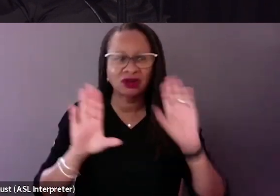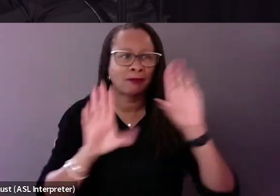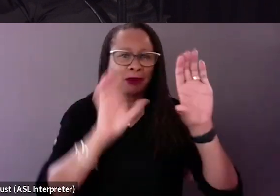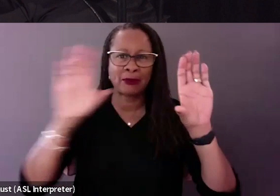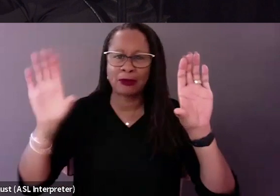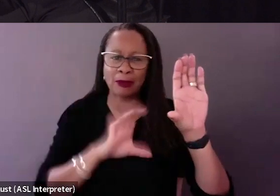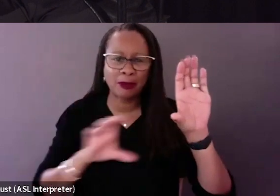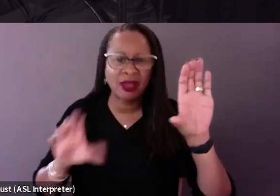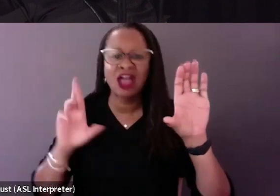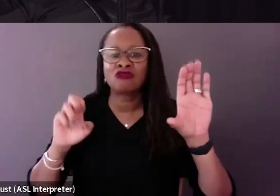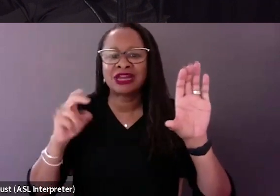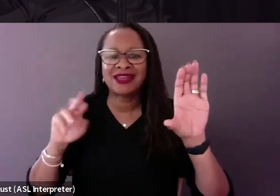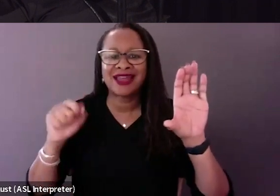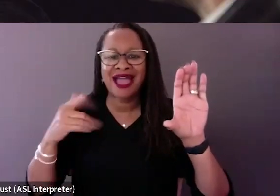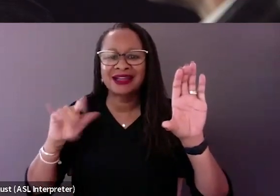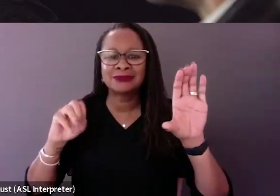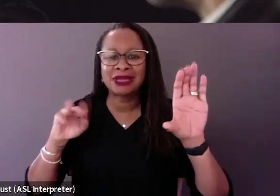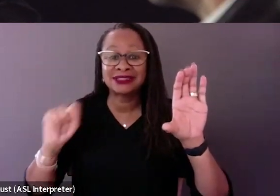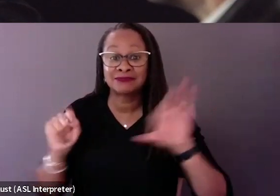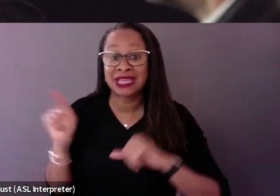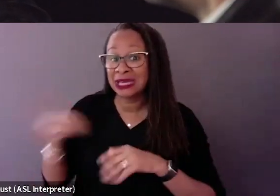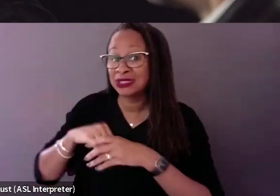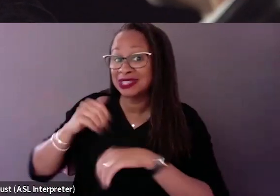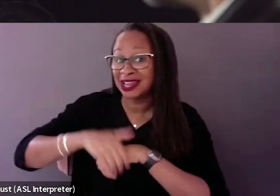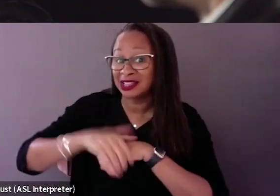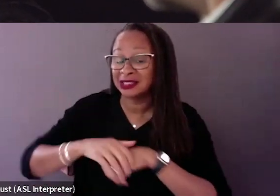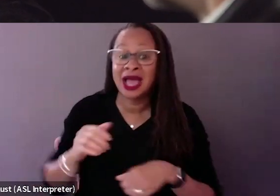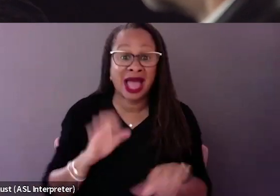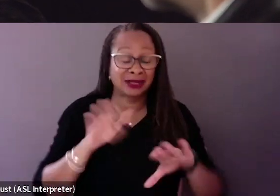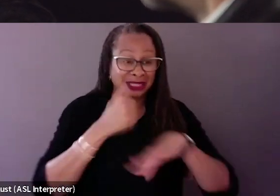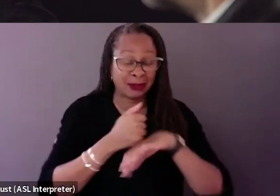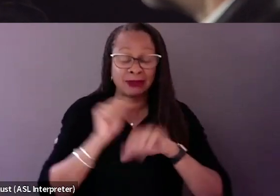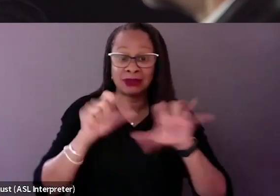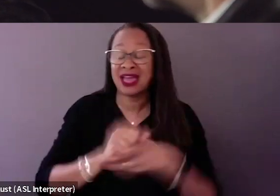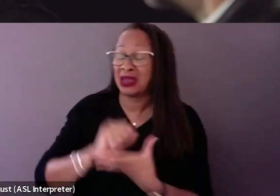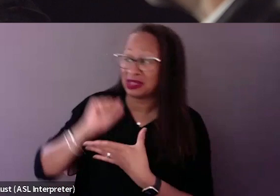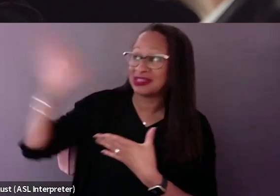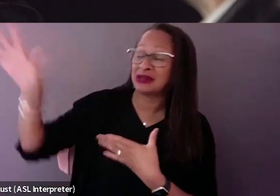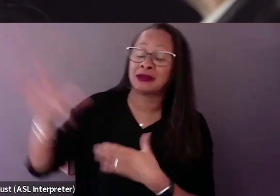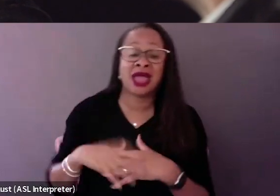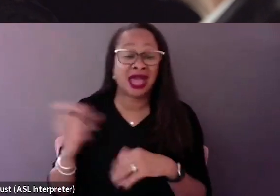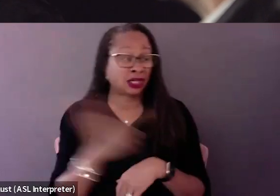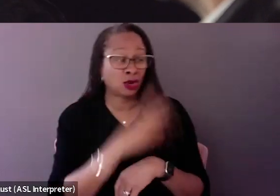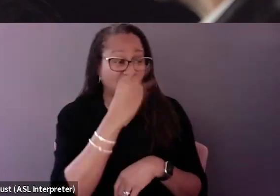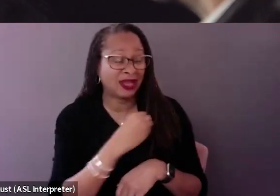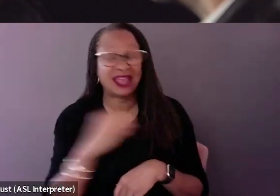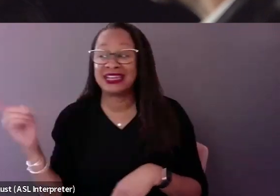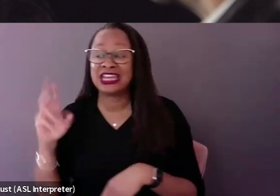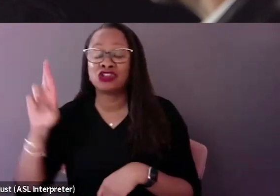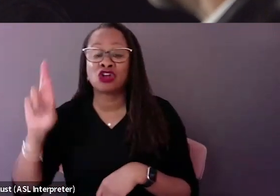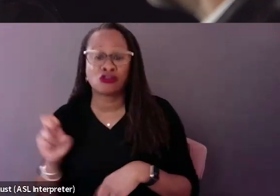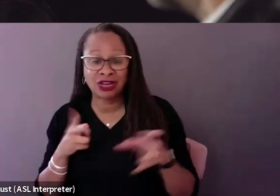he was in England, so I would put them in, and then I'd go to bed and I'd come back and he would recut the scene without